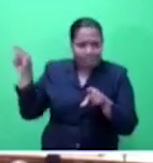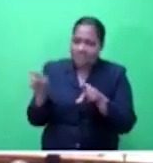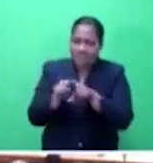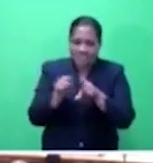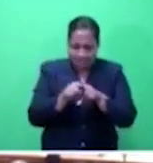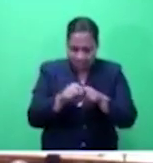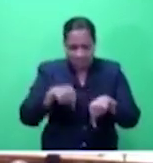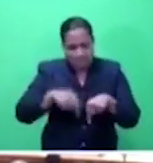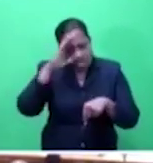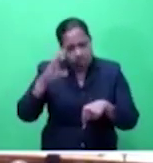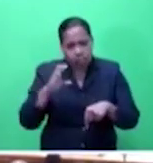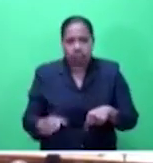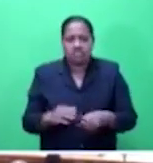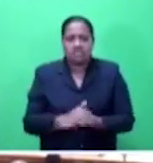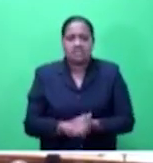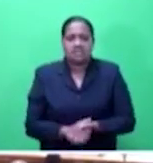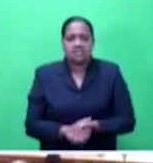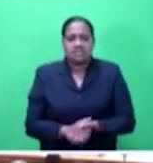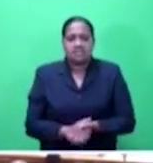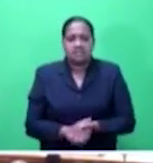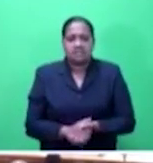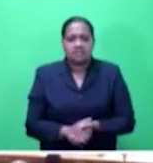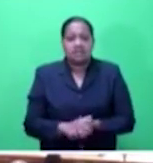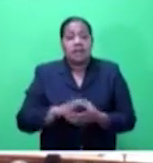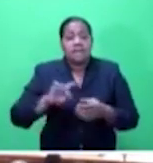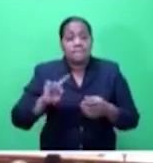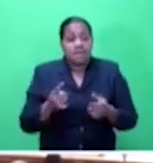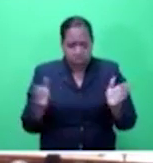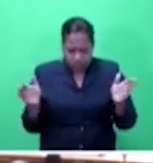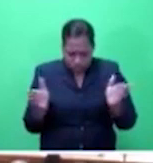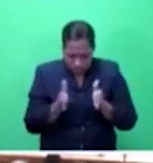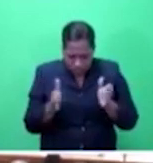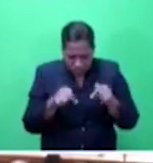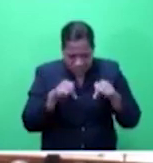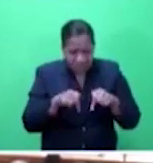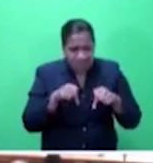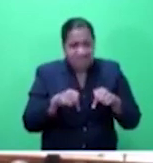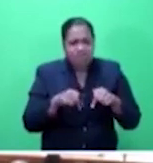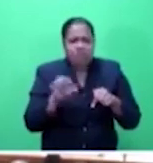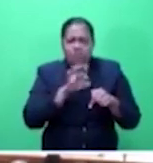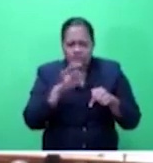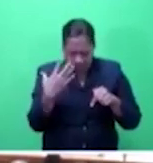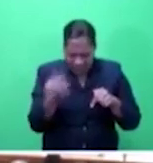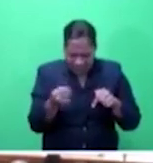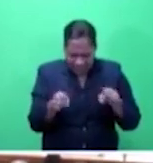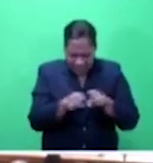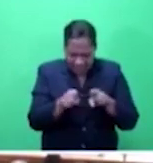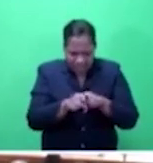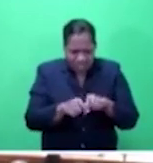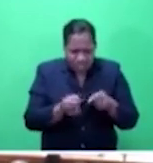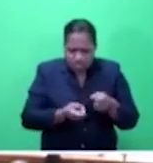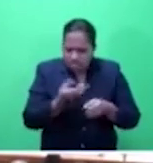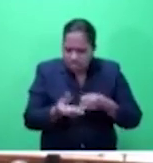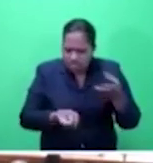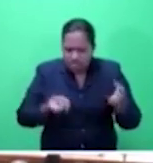to ride out the recovery. But small states do not have the luxury of bailing out entire industries or pumping